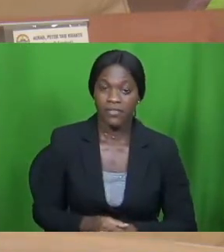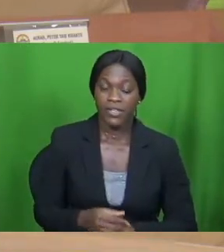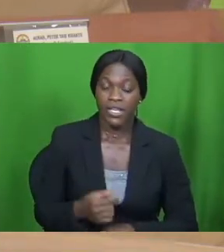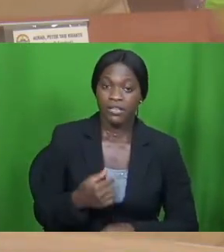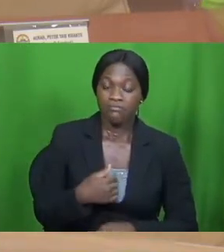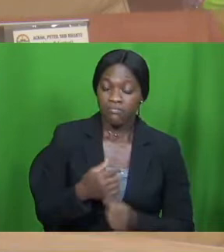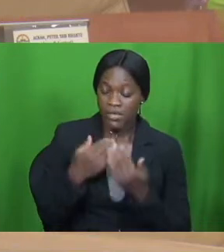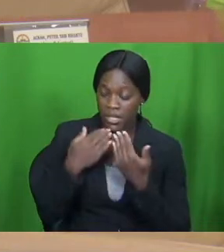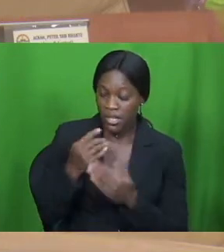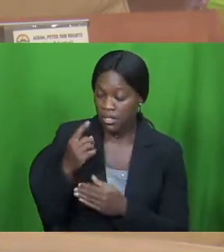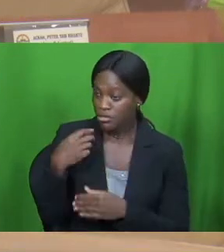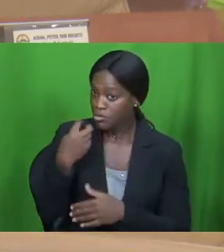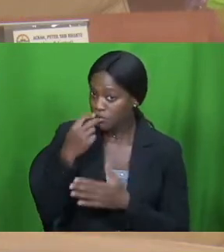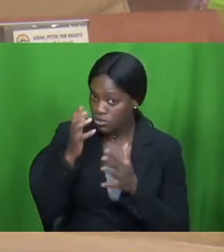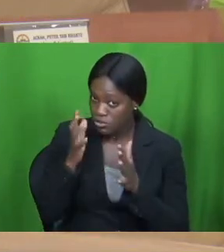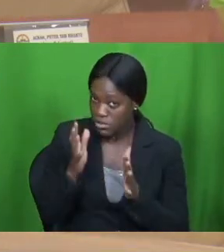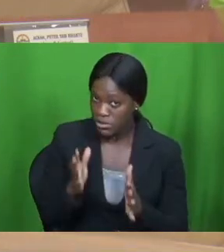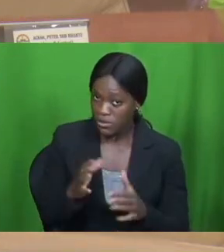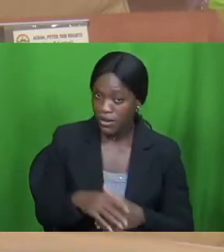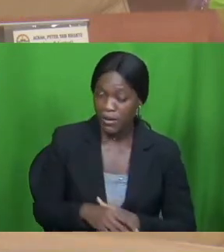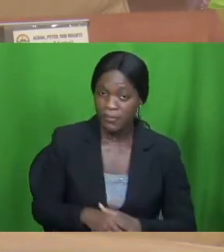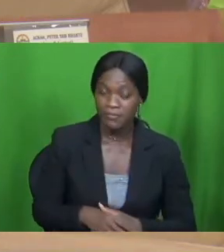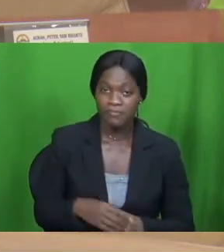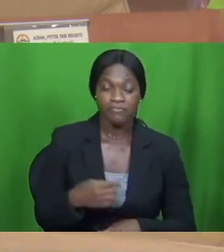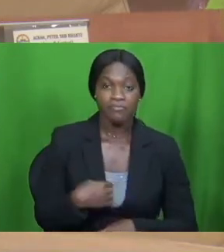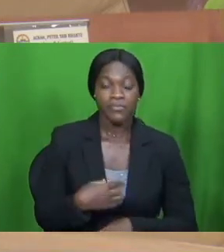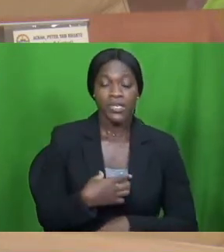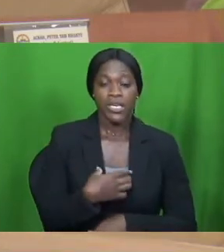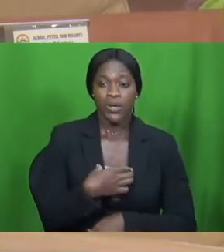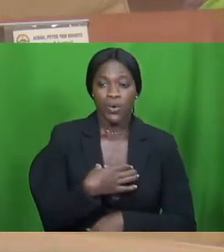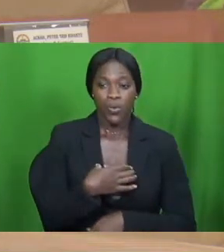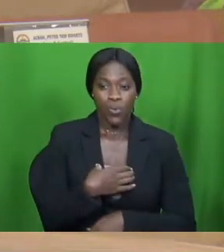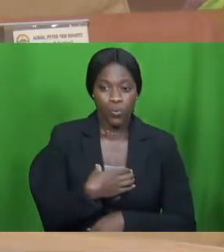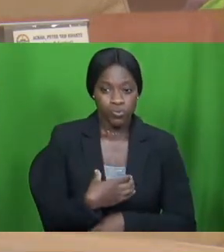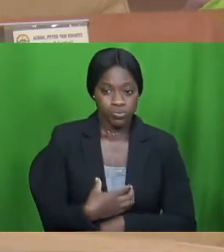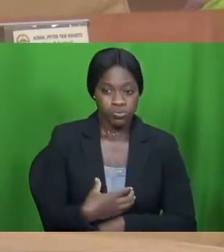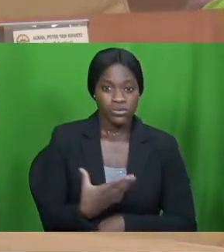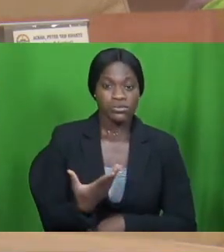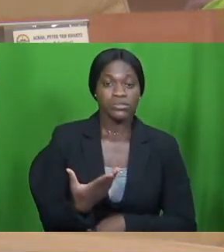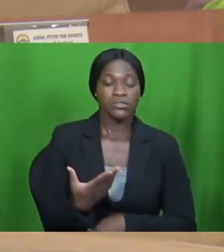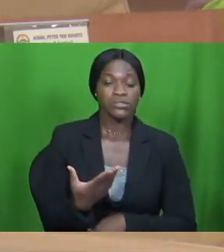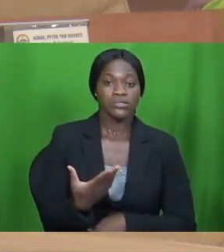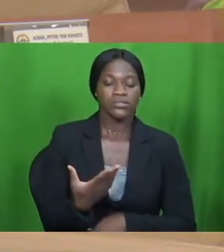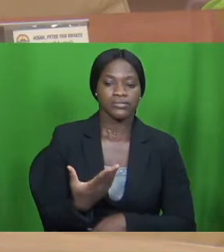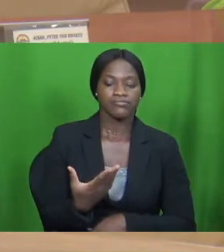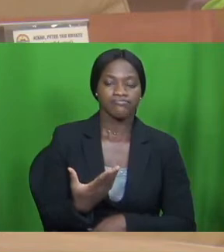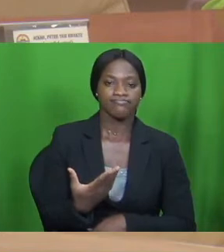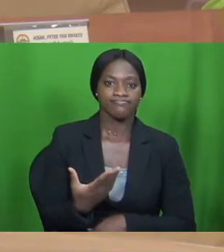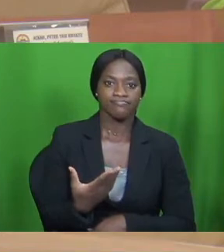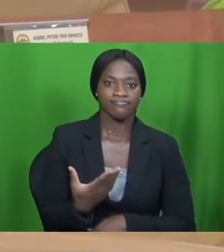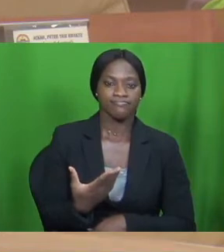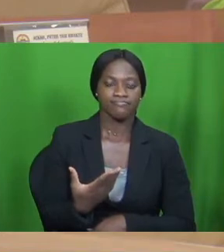you, I wish our departed comrade